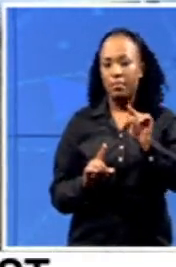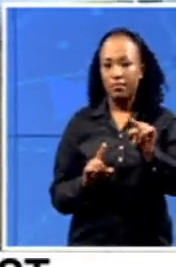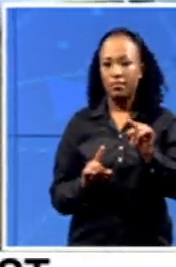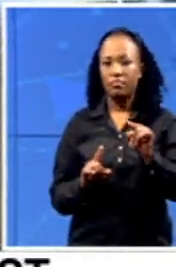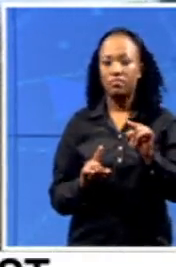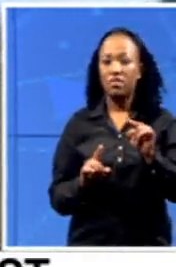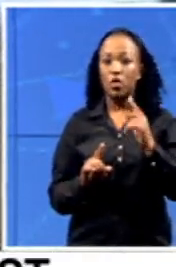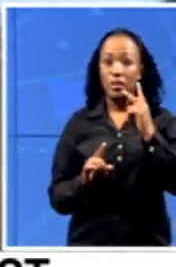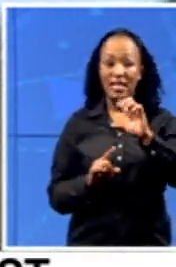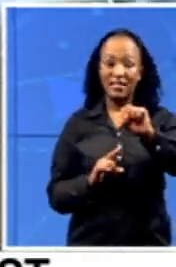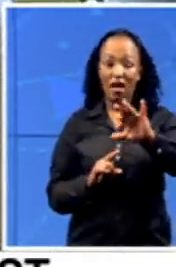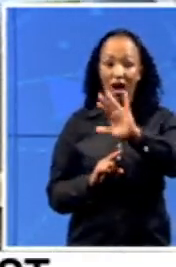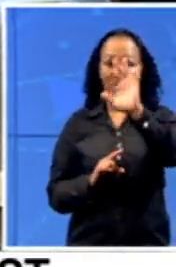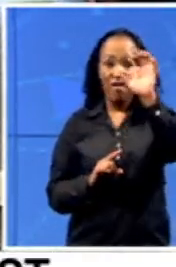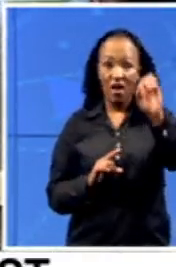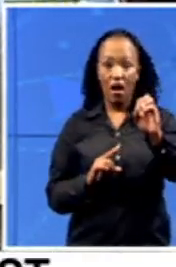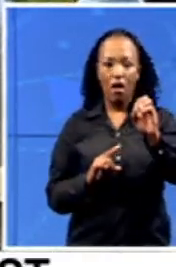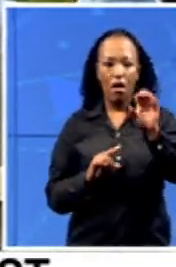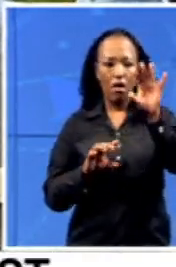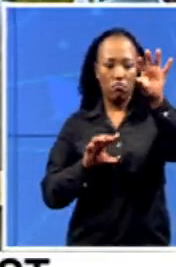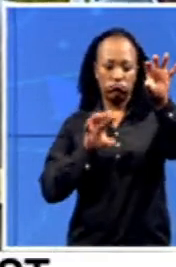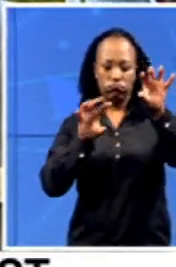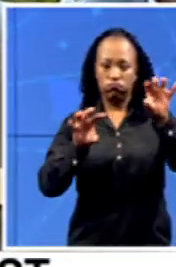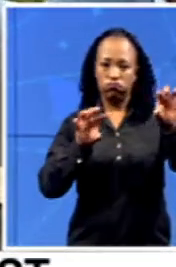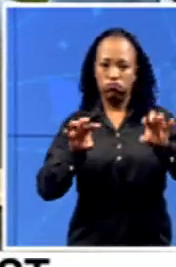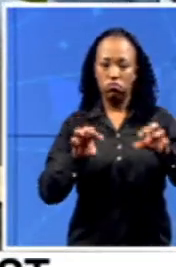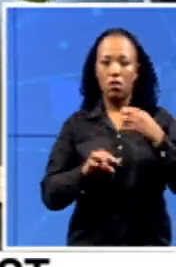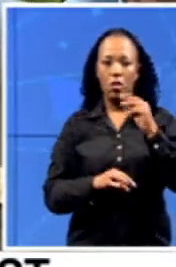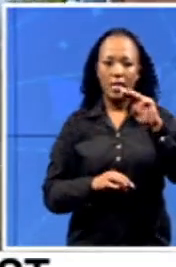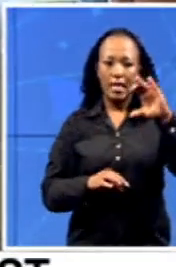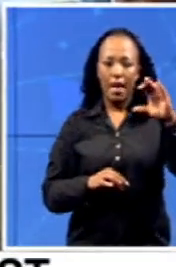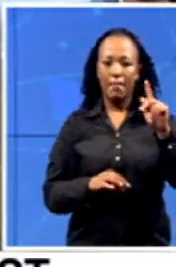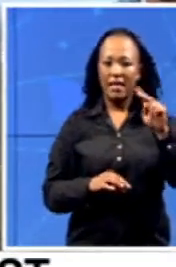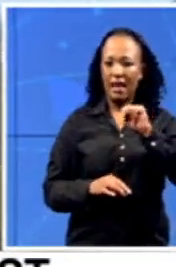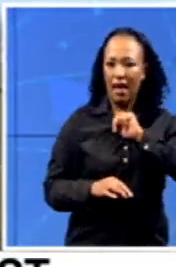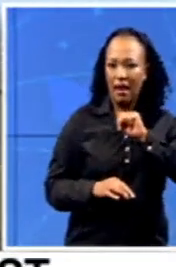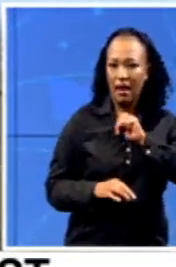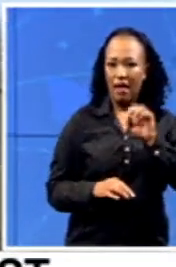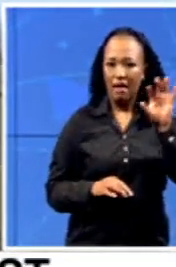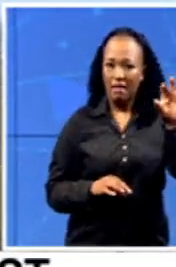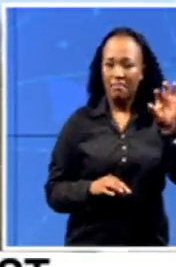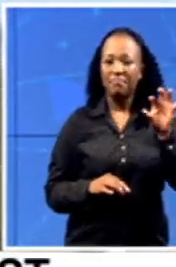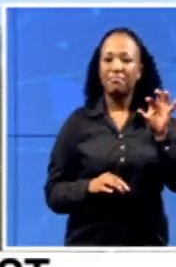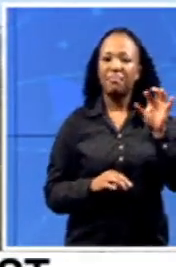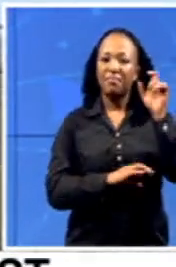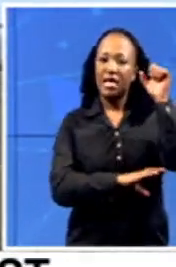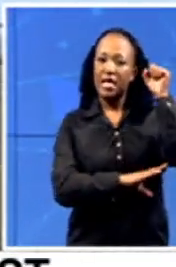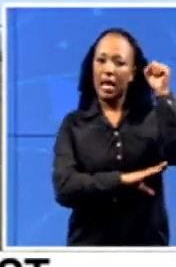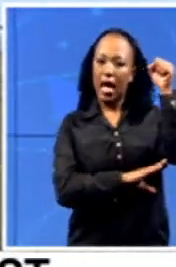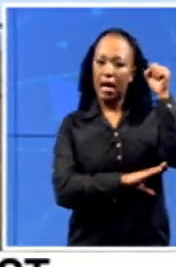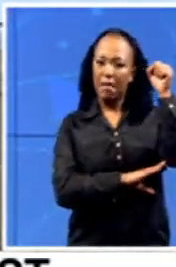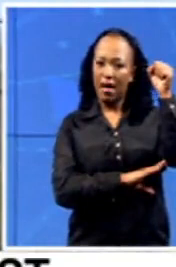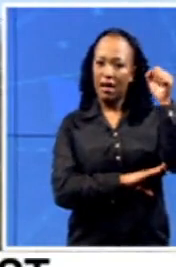got a footprint across South Africa. Properties all over Western Cape, Kwazulu-Natal, and Indaba. It